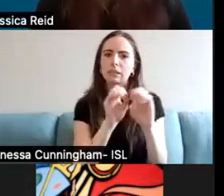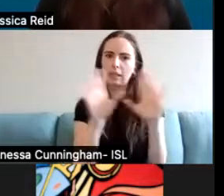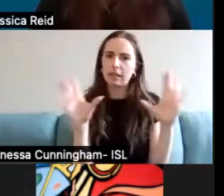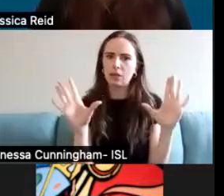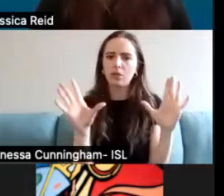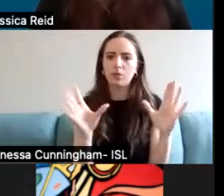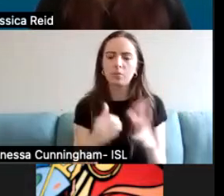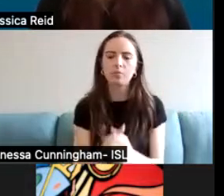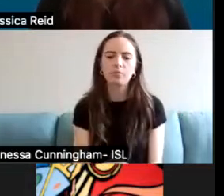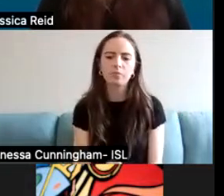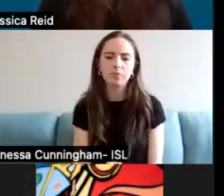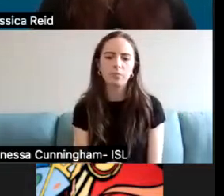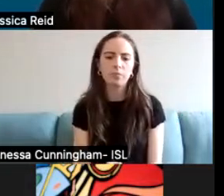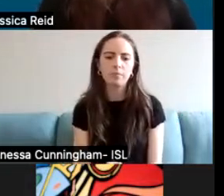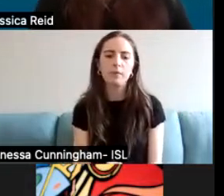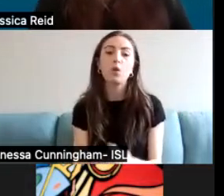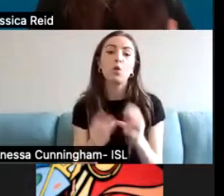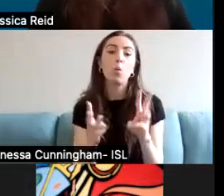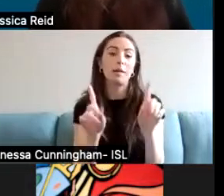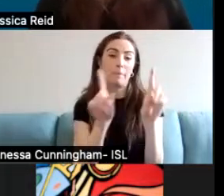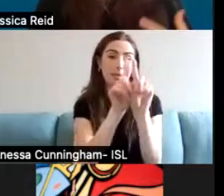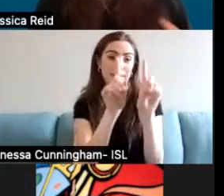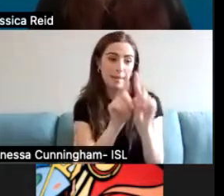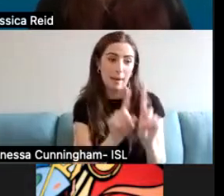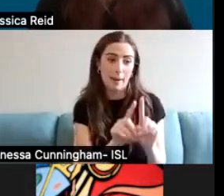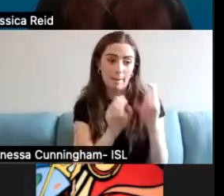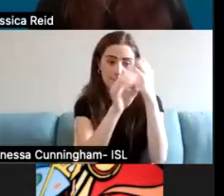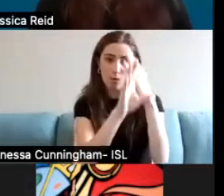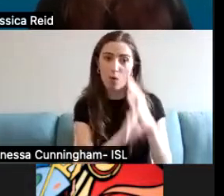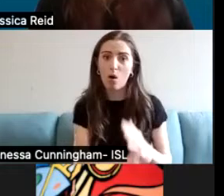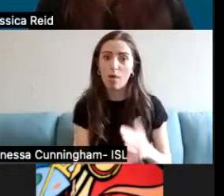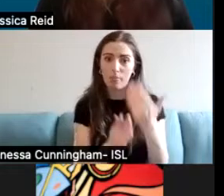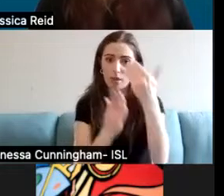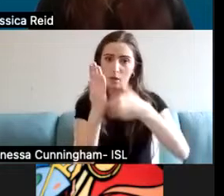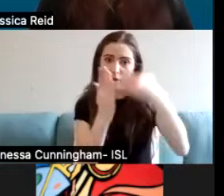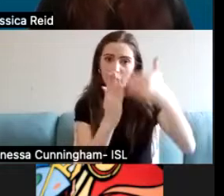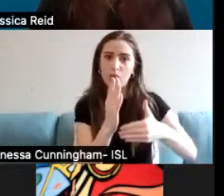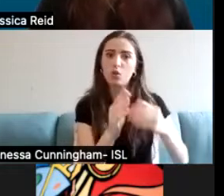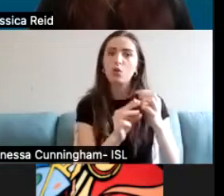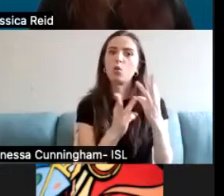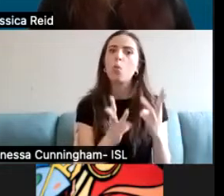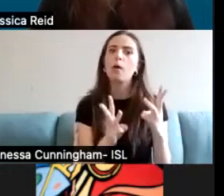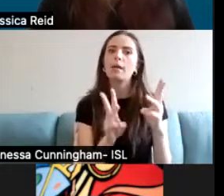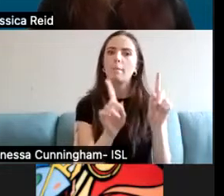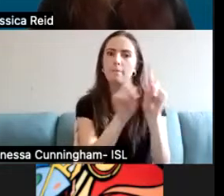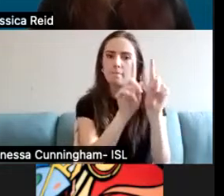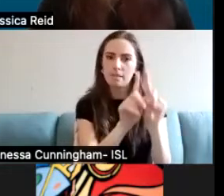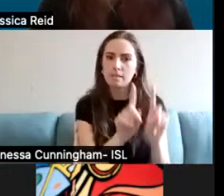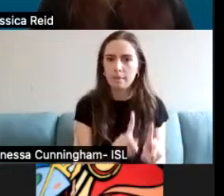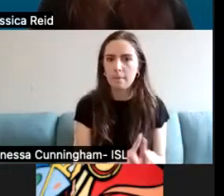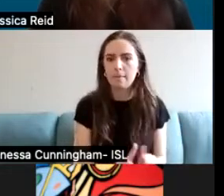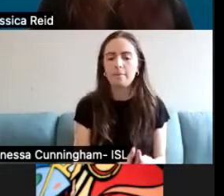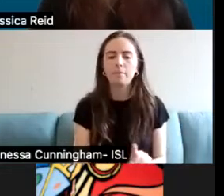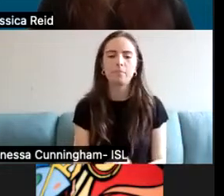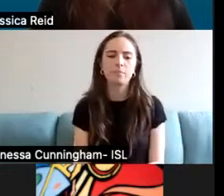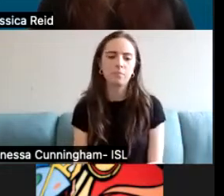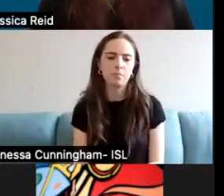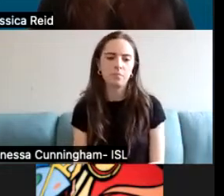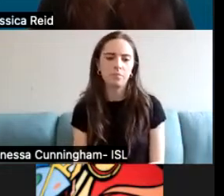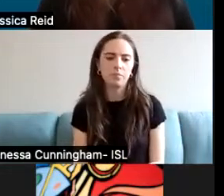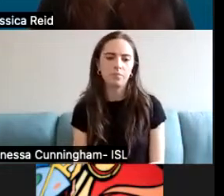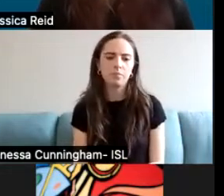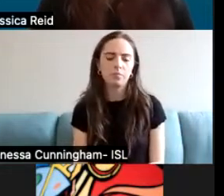maintain some consistency as well. You might actually have a brand font that you use within your organization, as some have that set